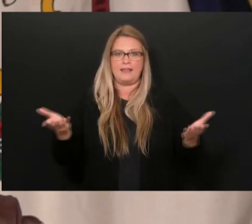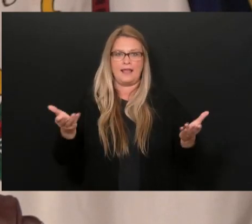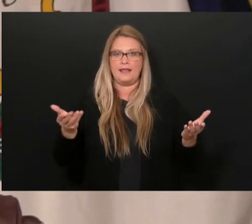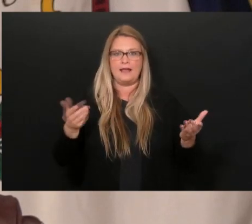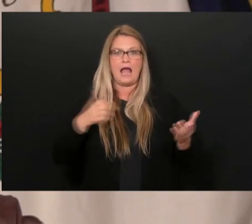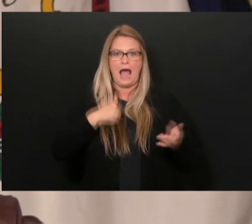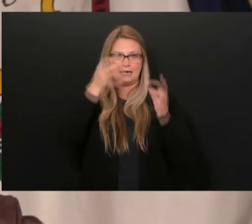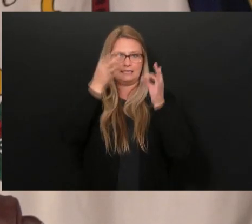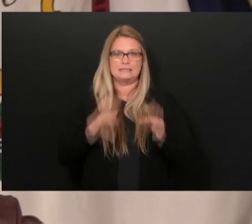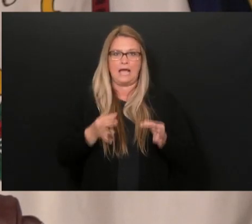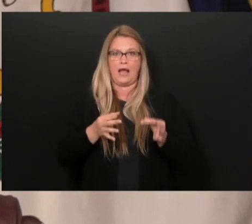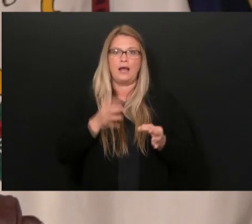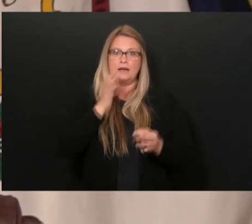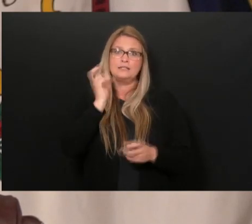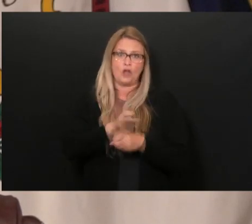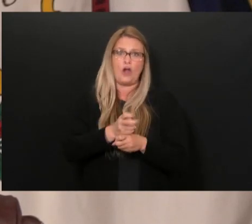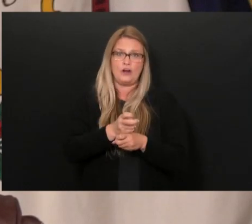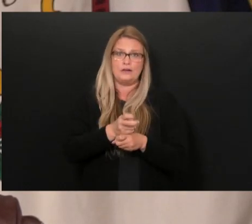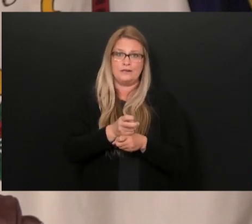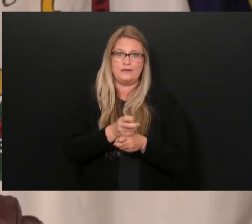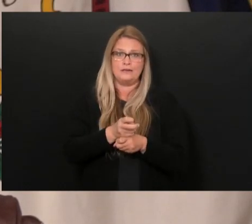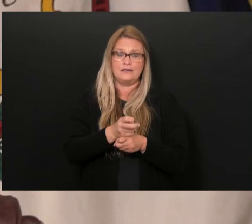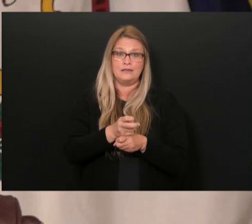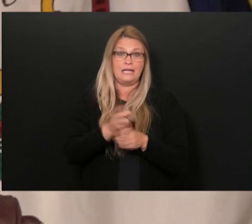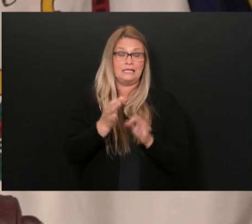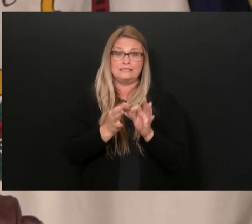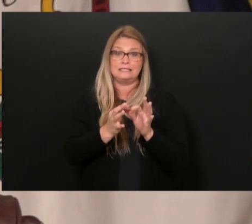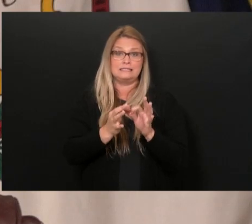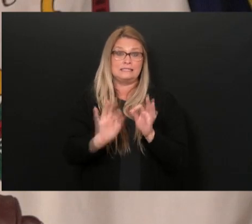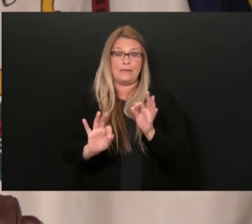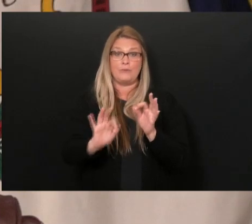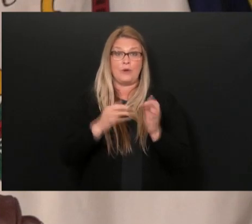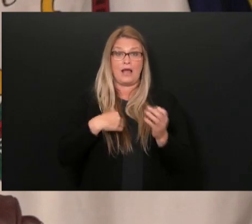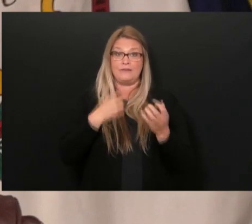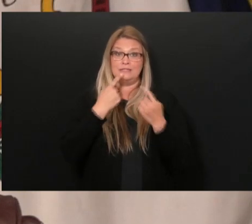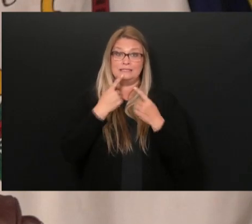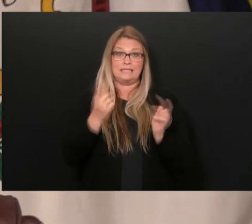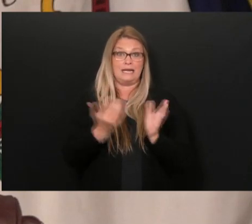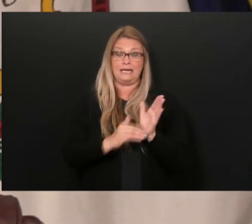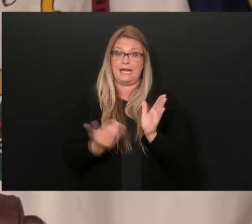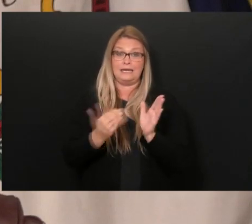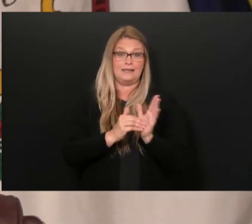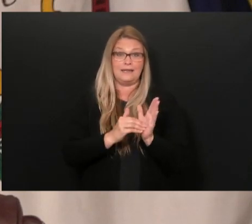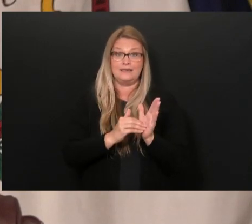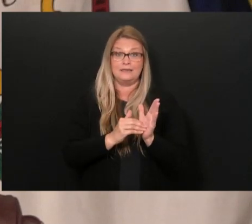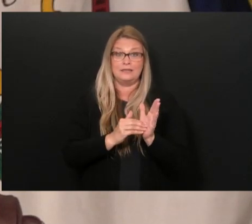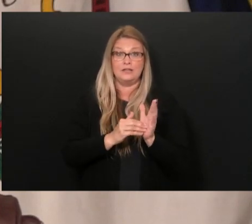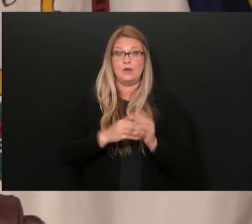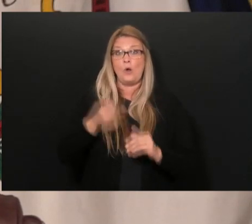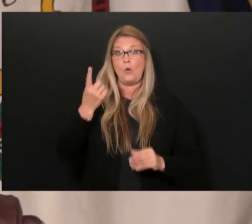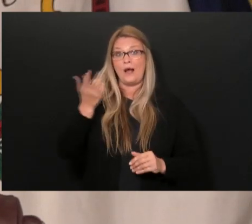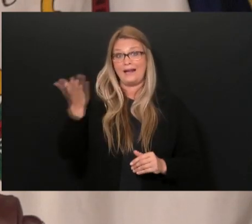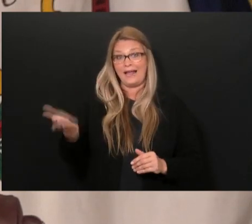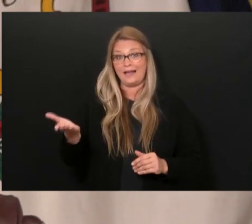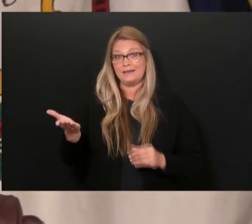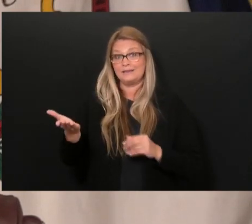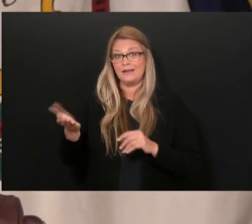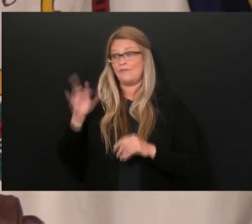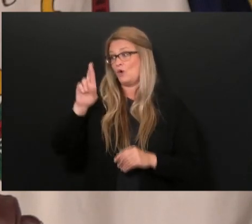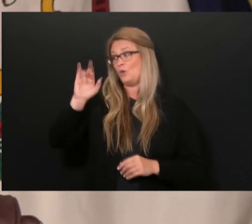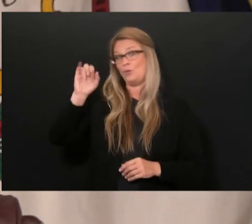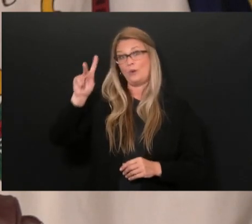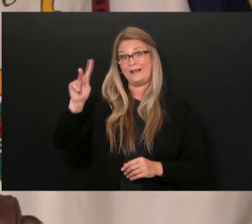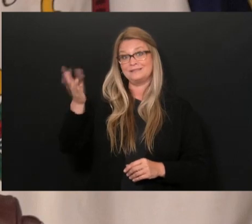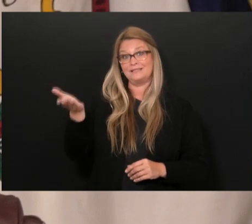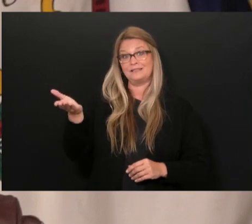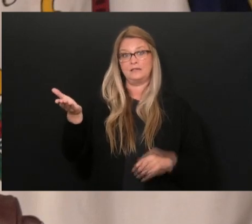difficult decision. I mean, it is as simple as I've said over and over. On this left hand, you've got risk. On this